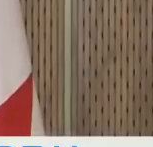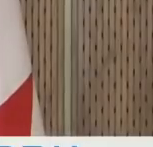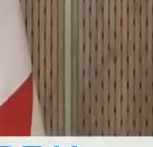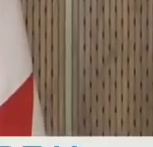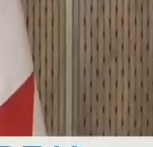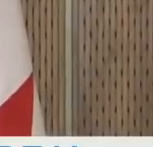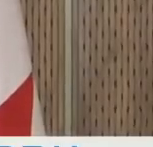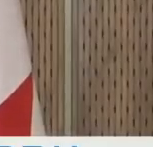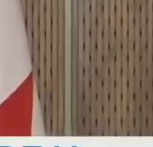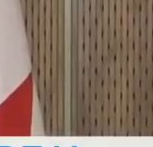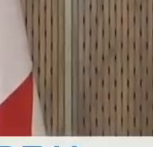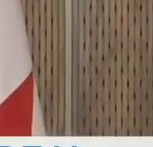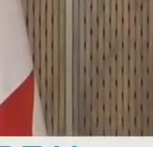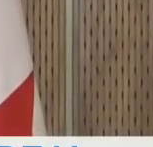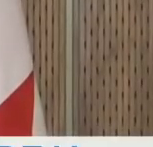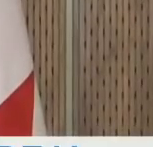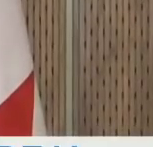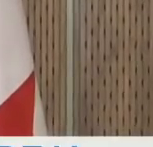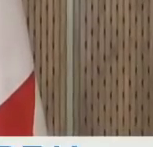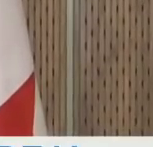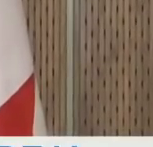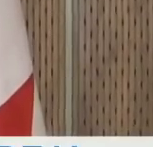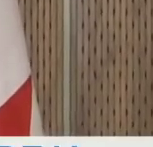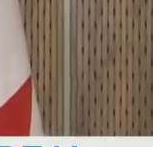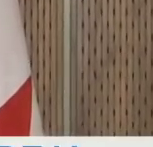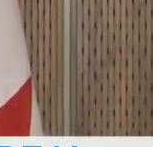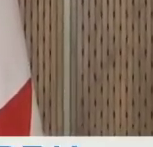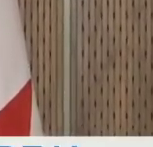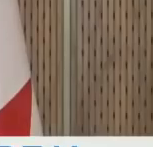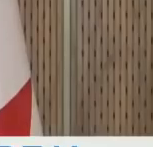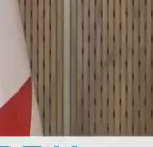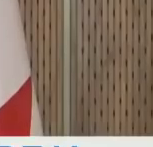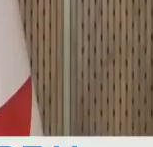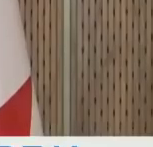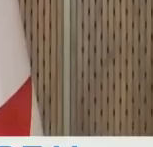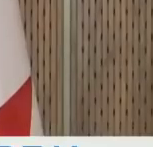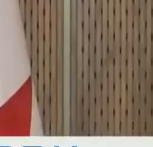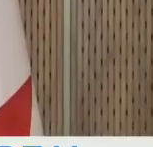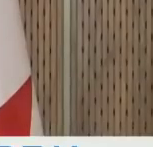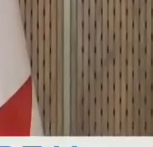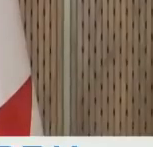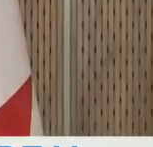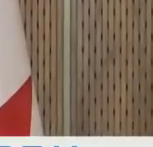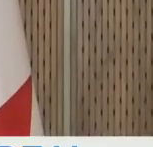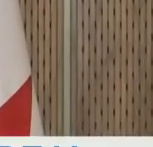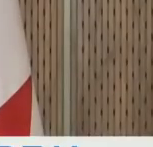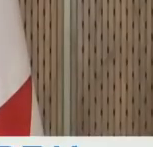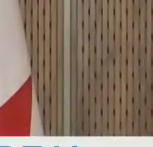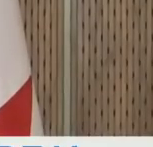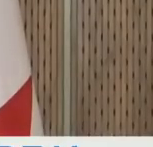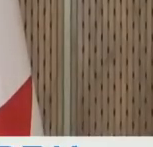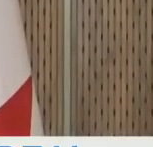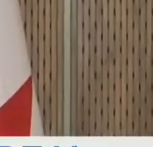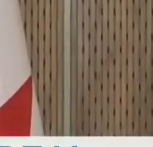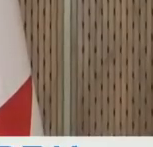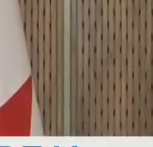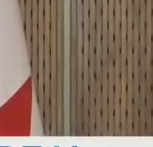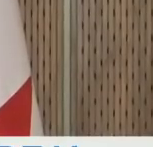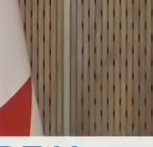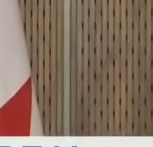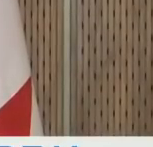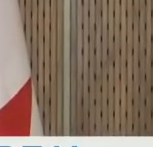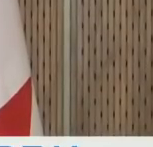one. Businesses struggled as we all stayed home. Moms, dads, and kids had to adapt to a new